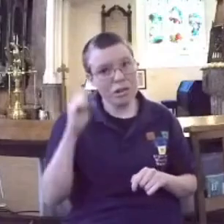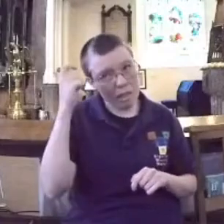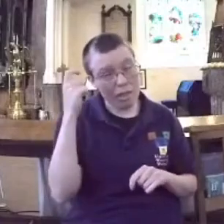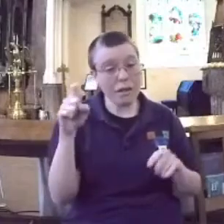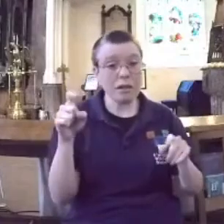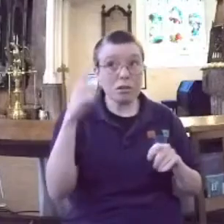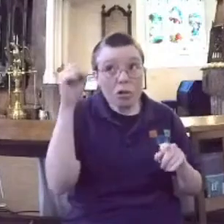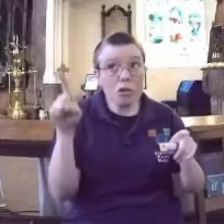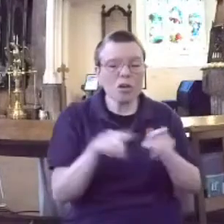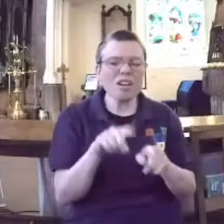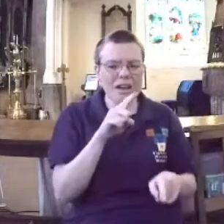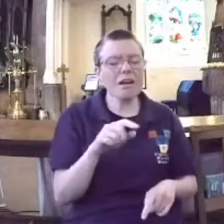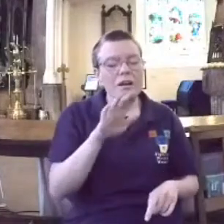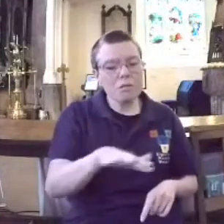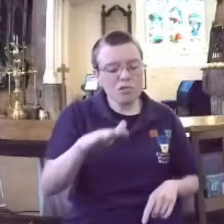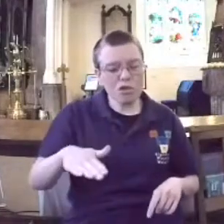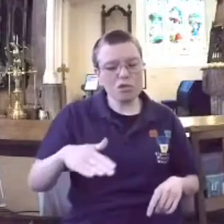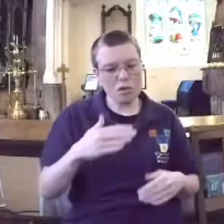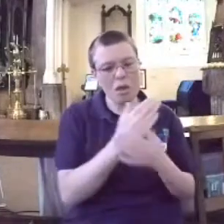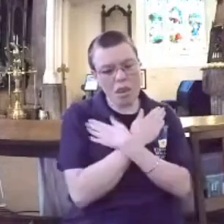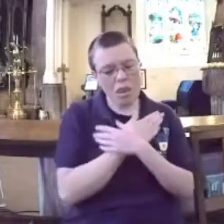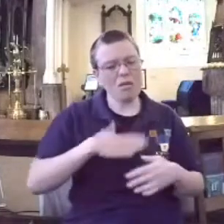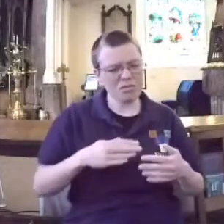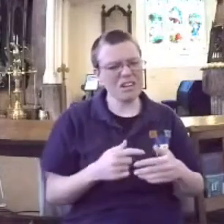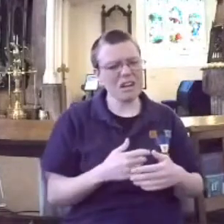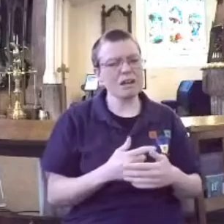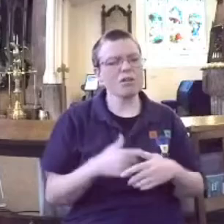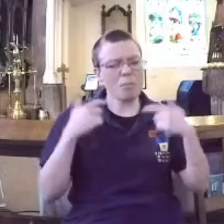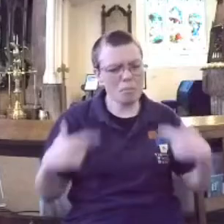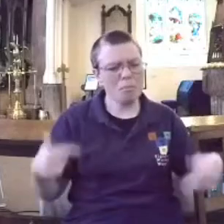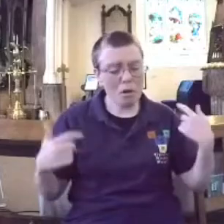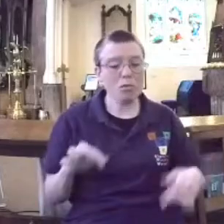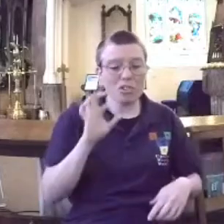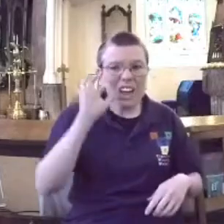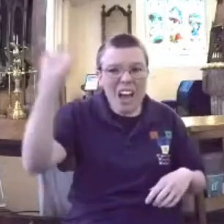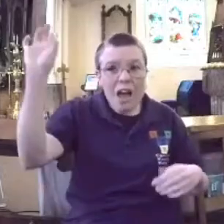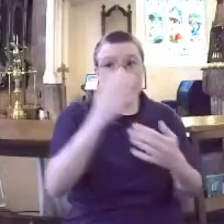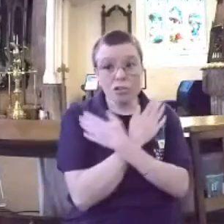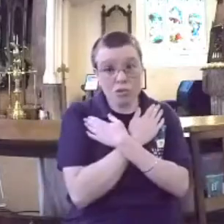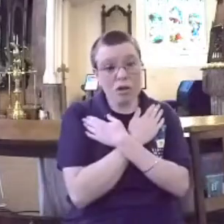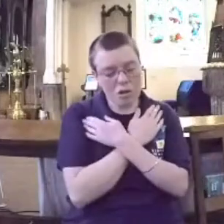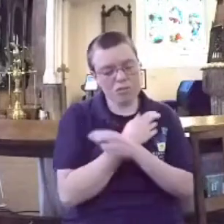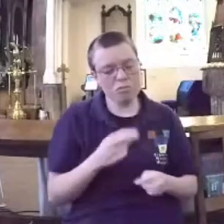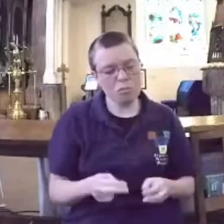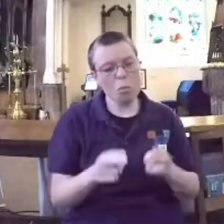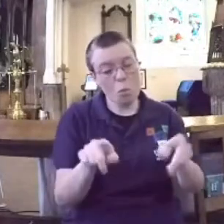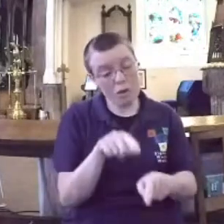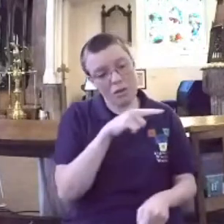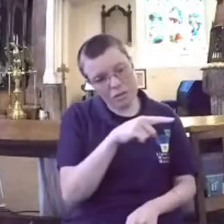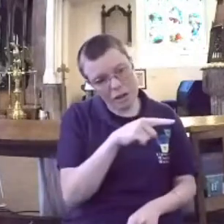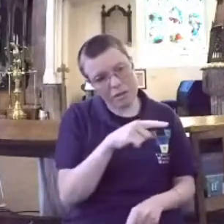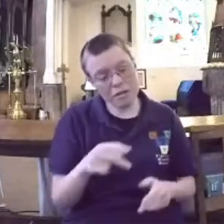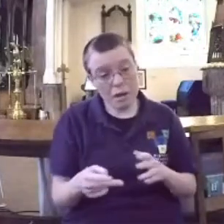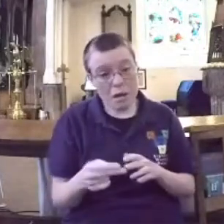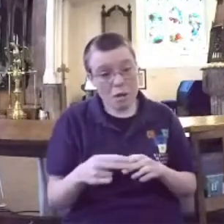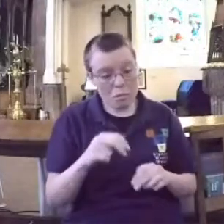the most unloving of ways. But it's raw and honest, I suppose, and God can work with our honesty, because if we're honest with